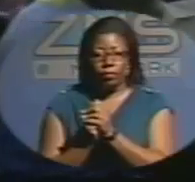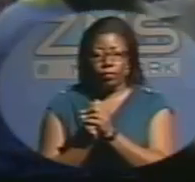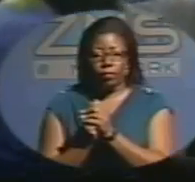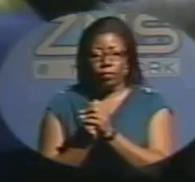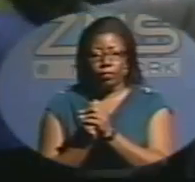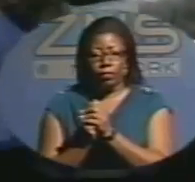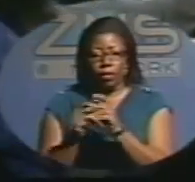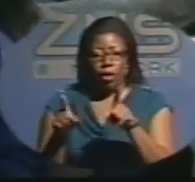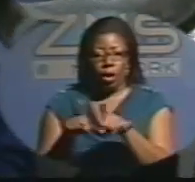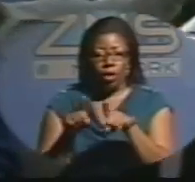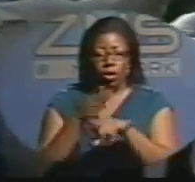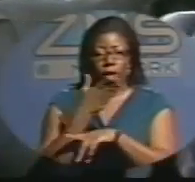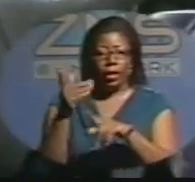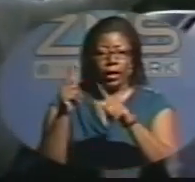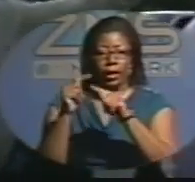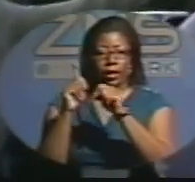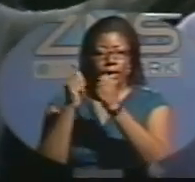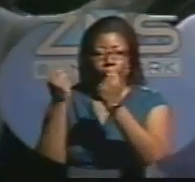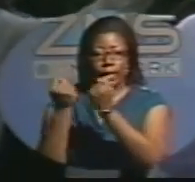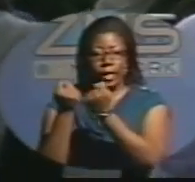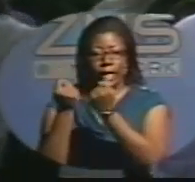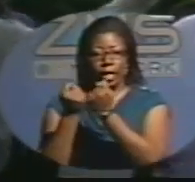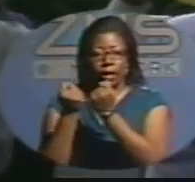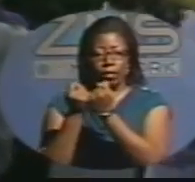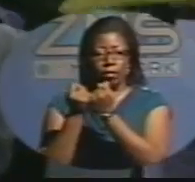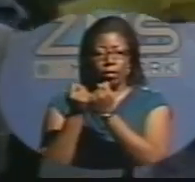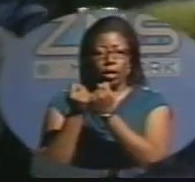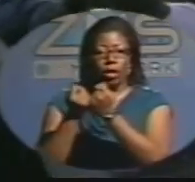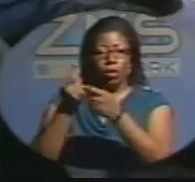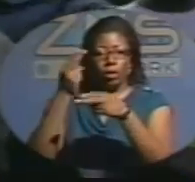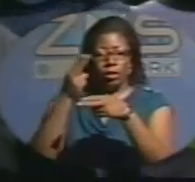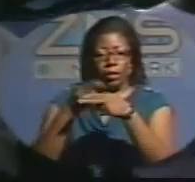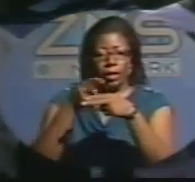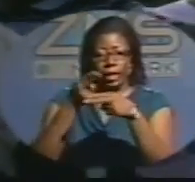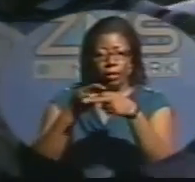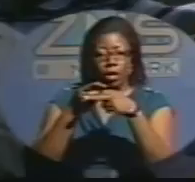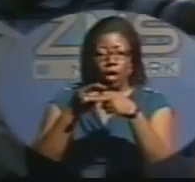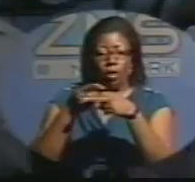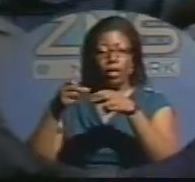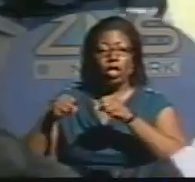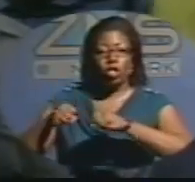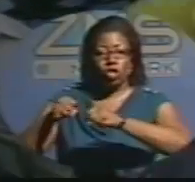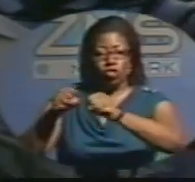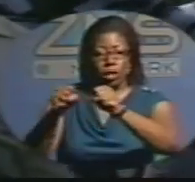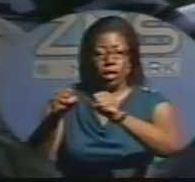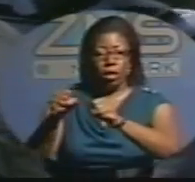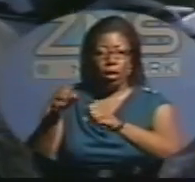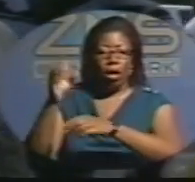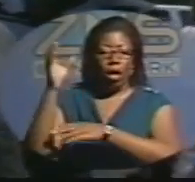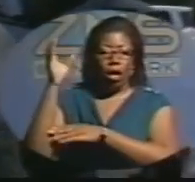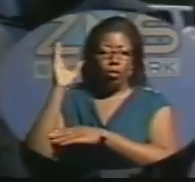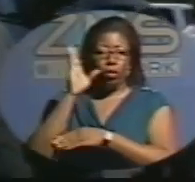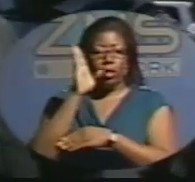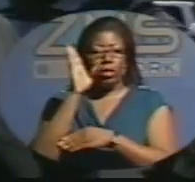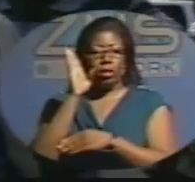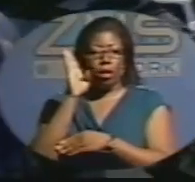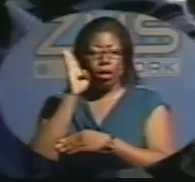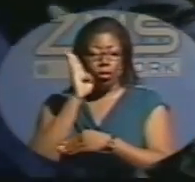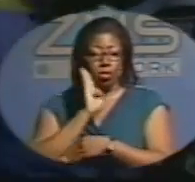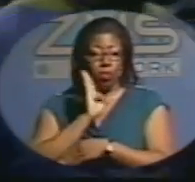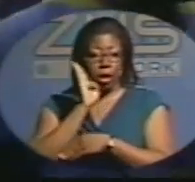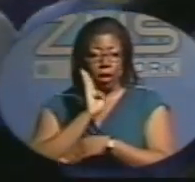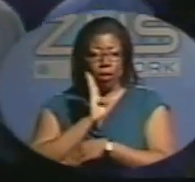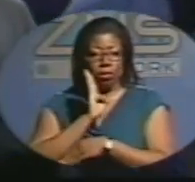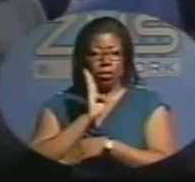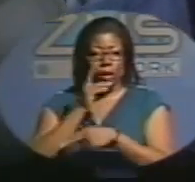while also there, the team was on hand for the historic naming of a street in Chris Brown's hometown of Wimps's Bight in honor